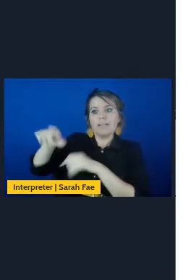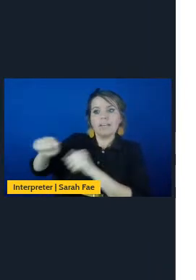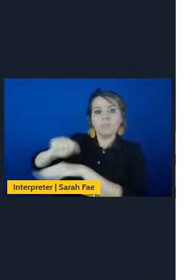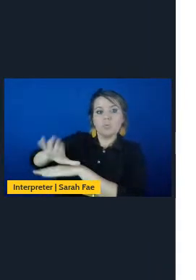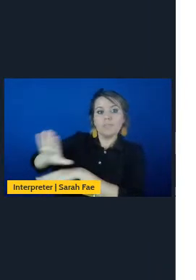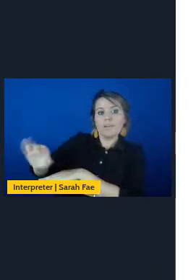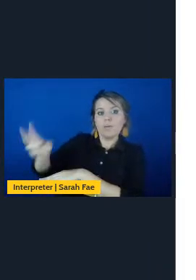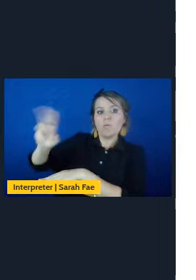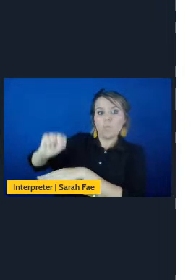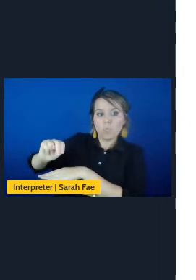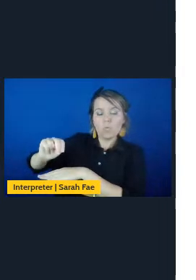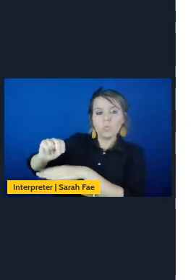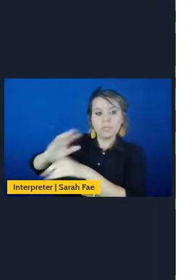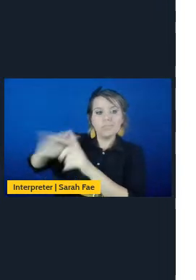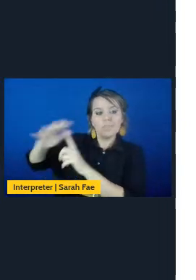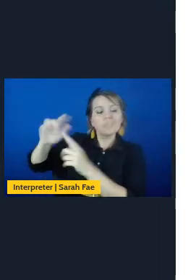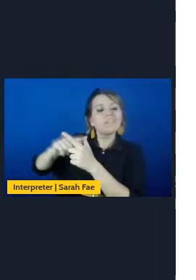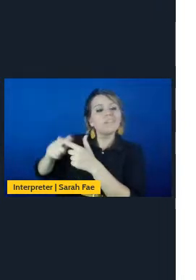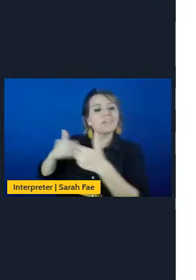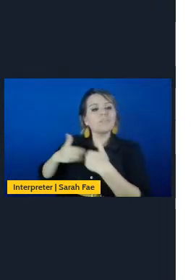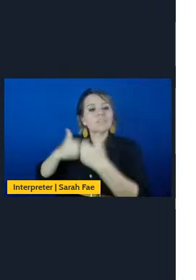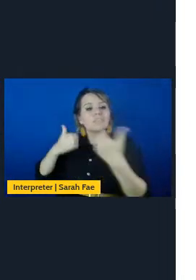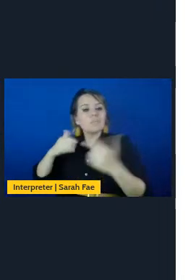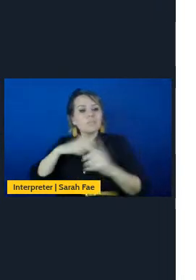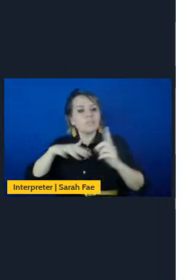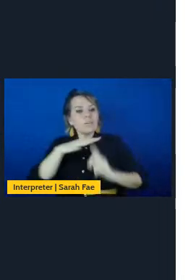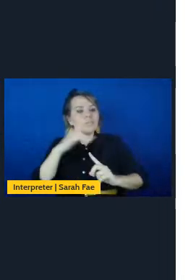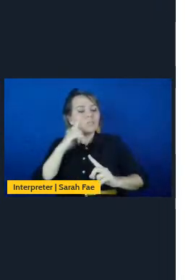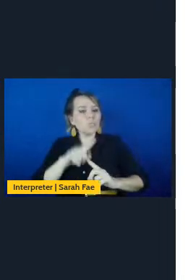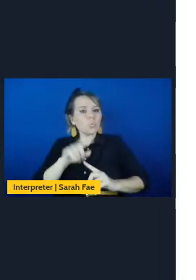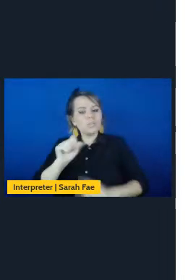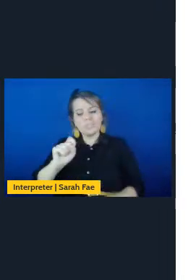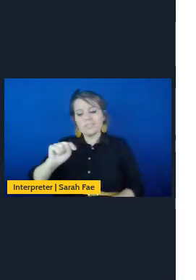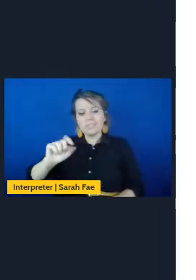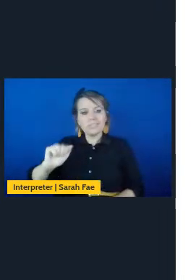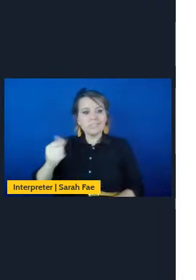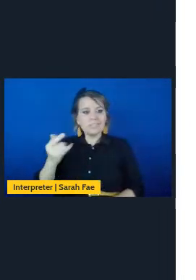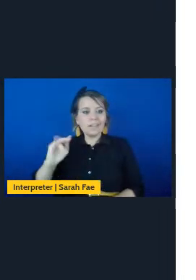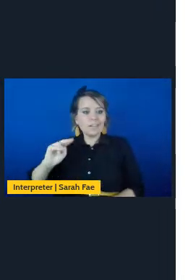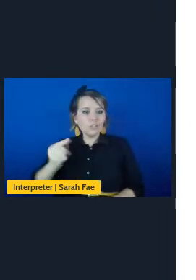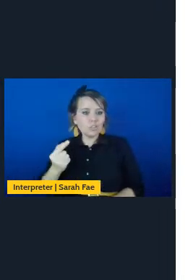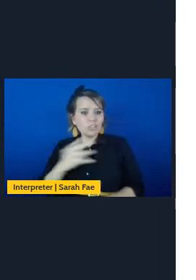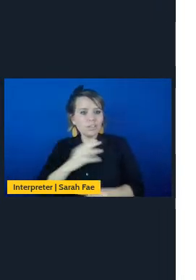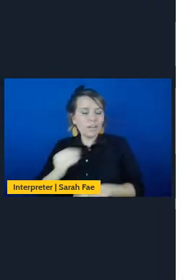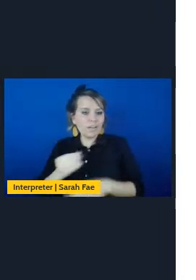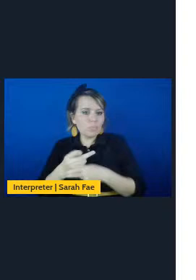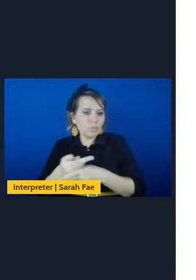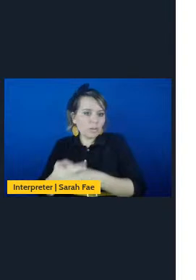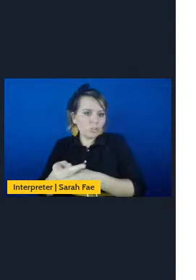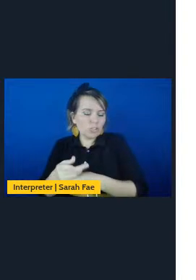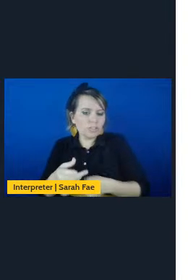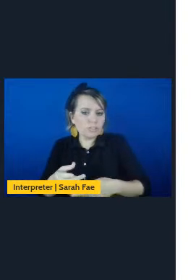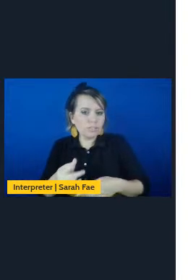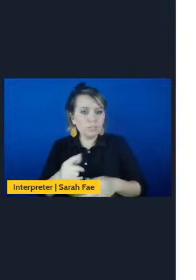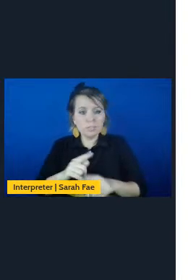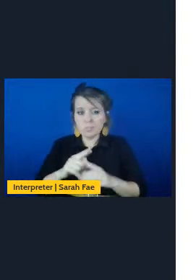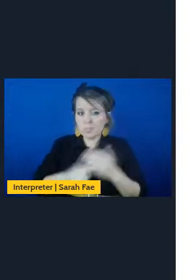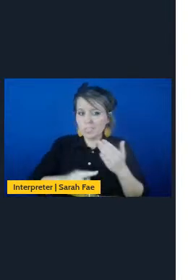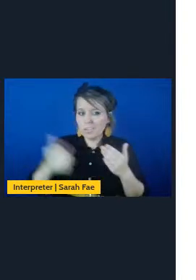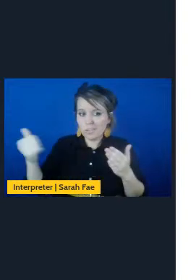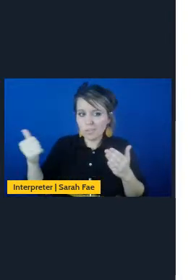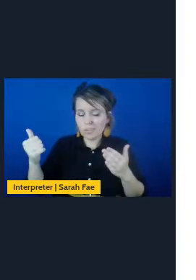then we have separate environments for the staging and production account. However, the other common pattern is to